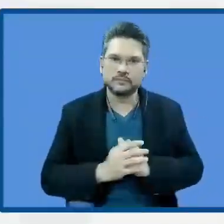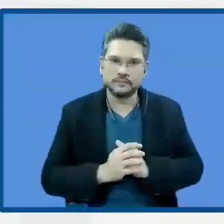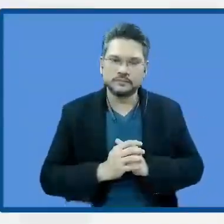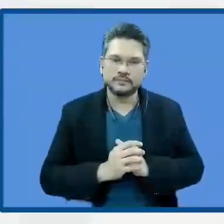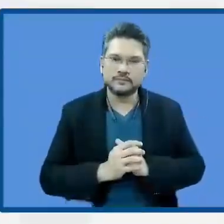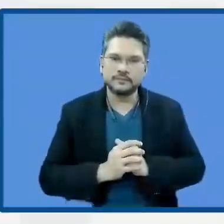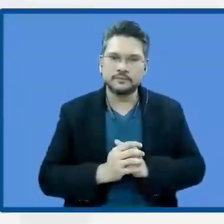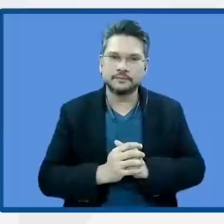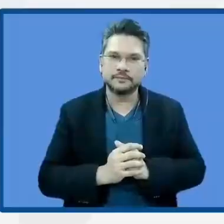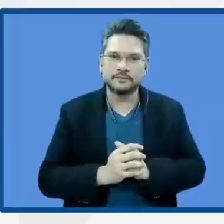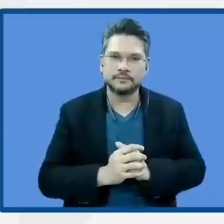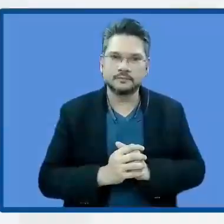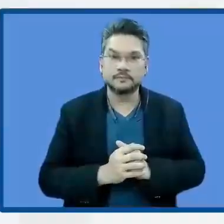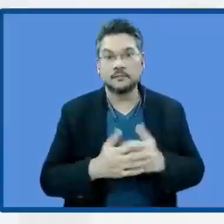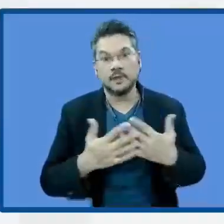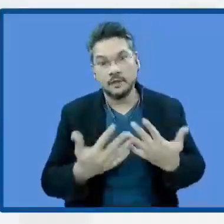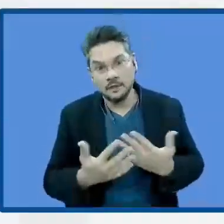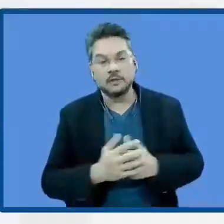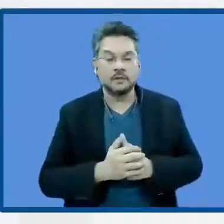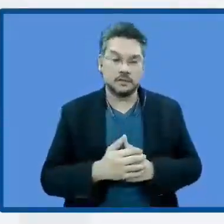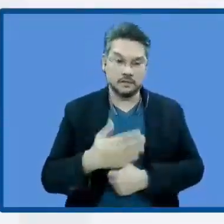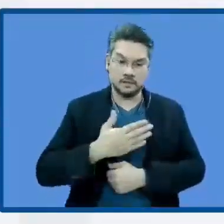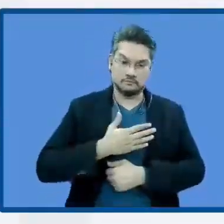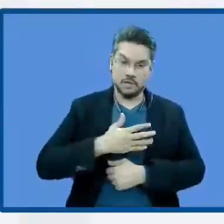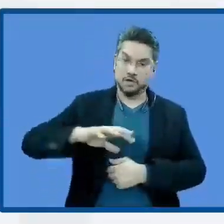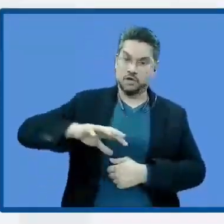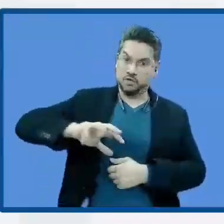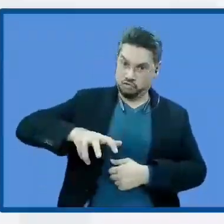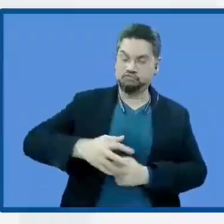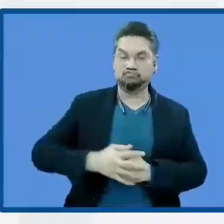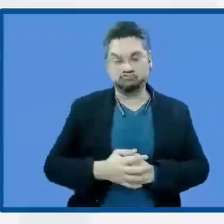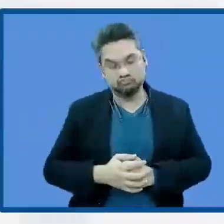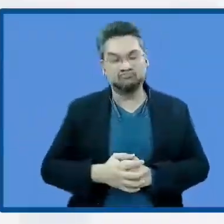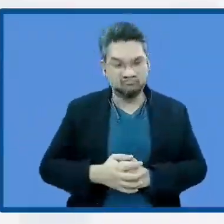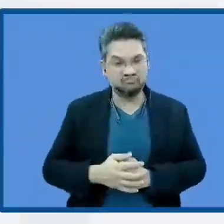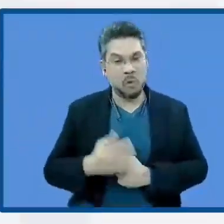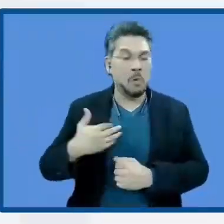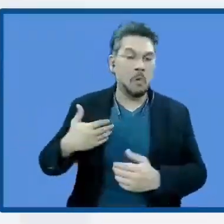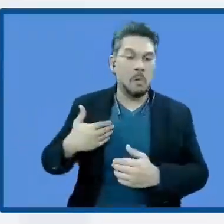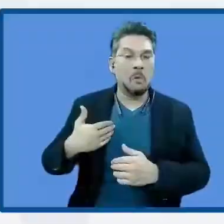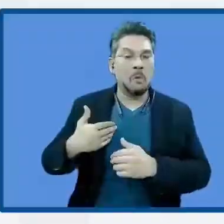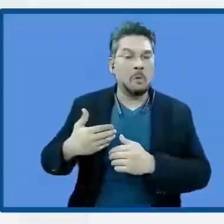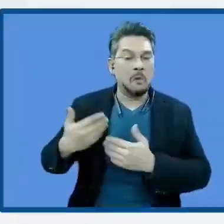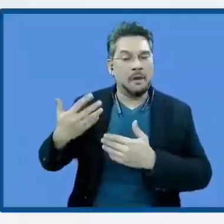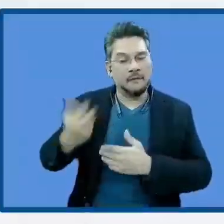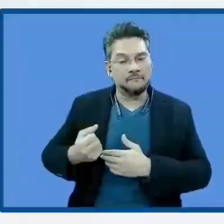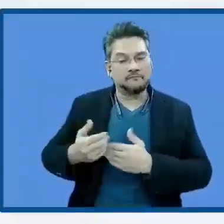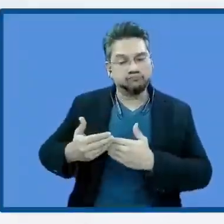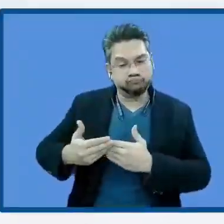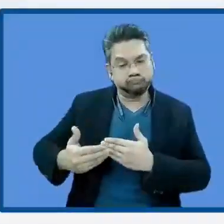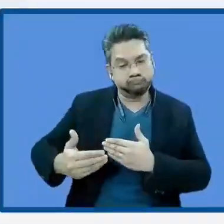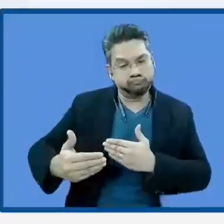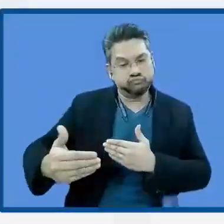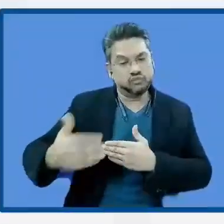In the case of my country, we are still studying a project of a study